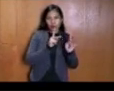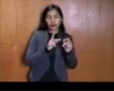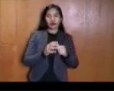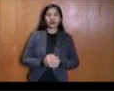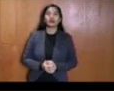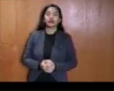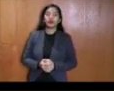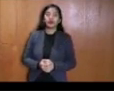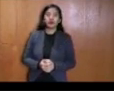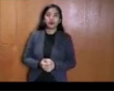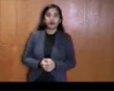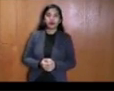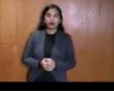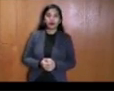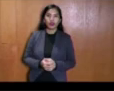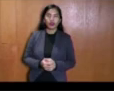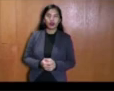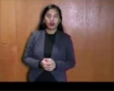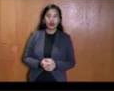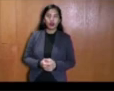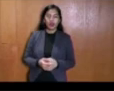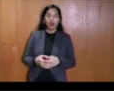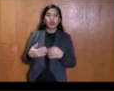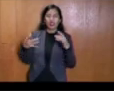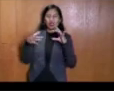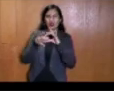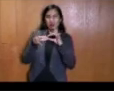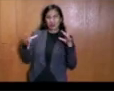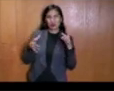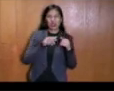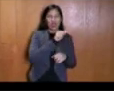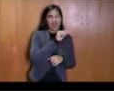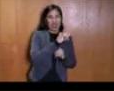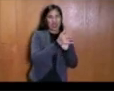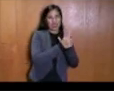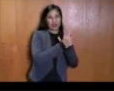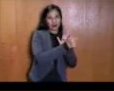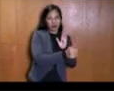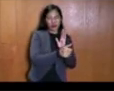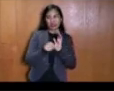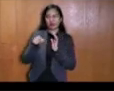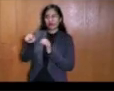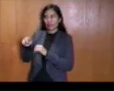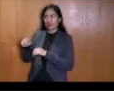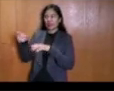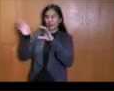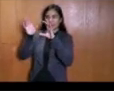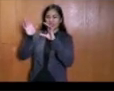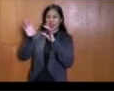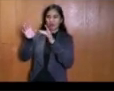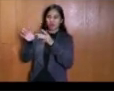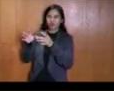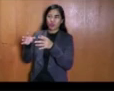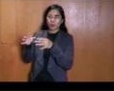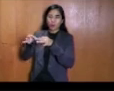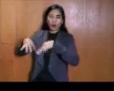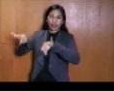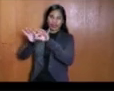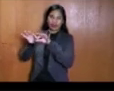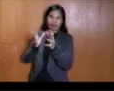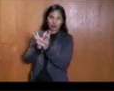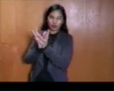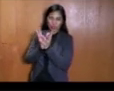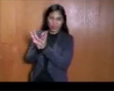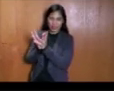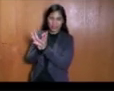Unfortunately, there does tend to be a disconnect between AI expert and climate relevant sectors. which is unfortunate since